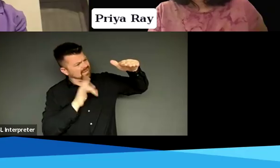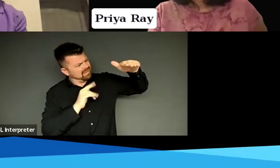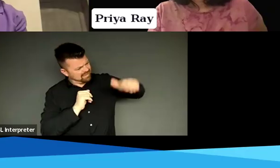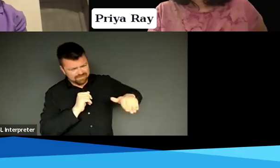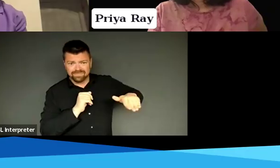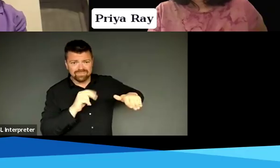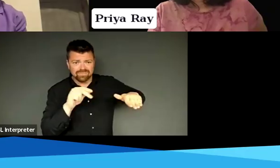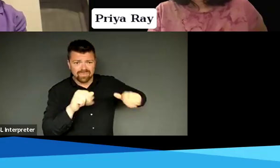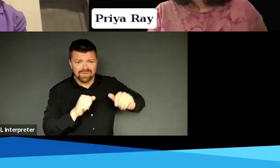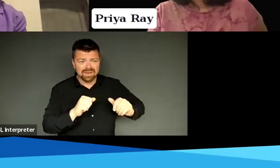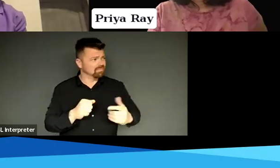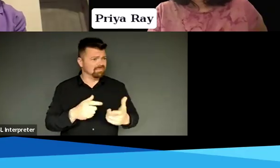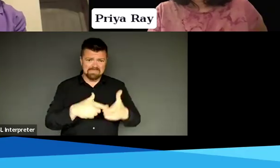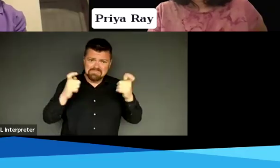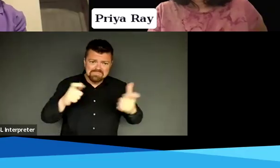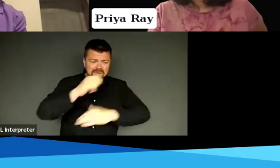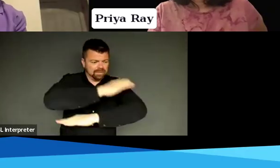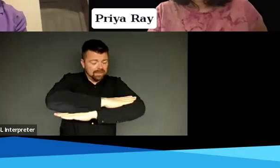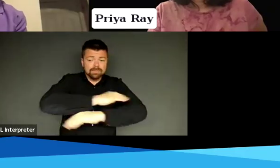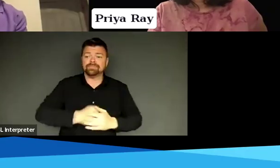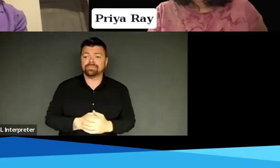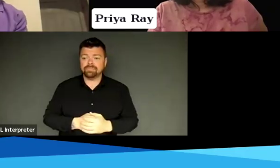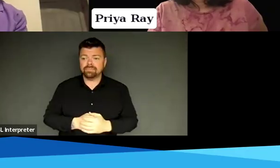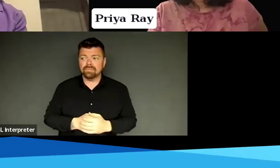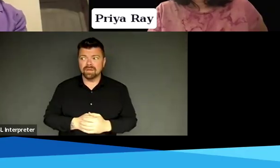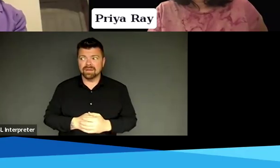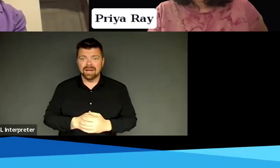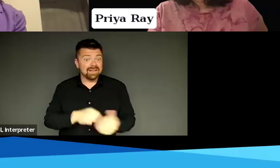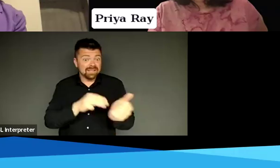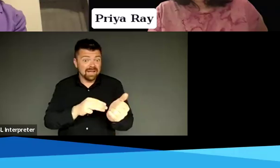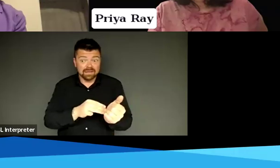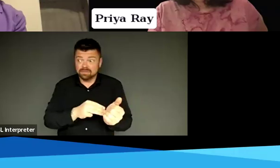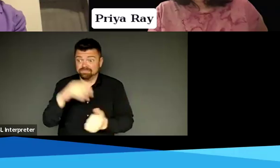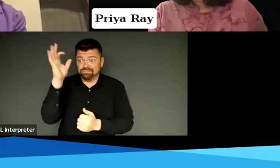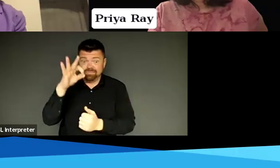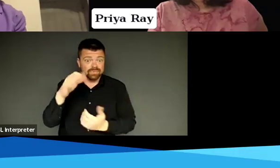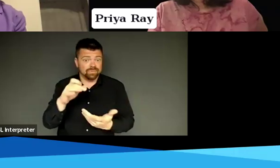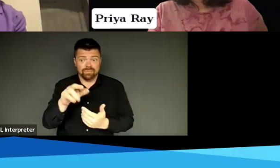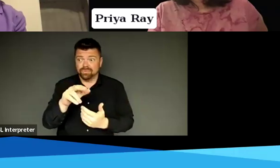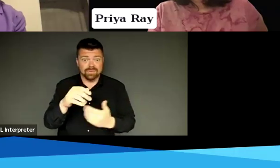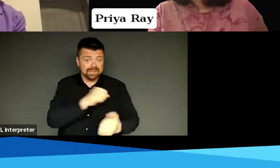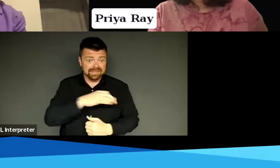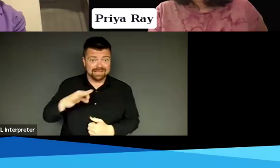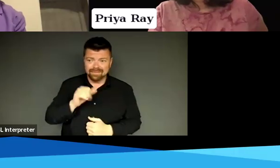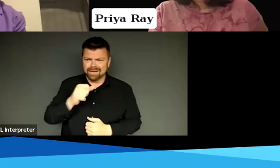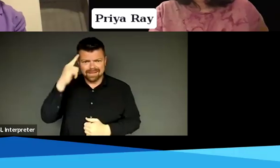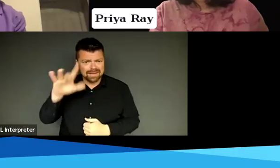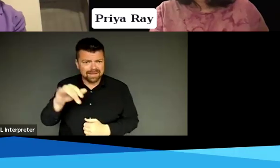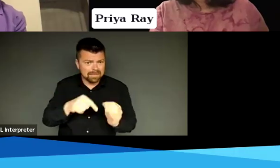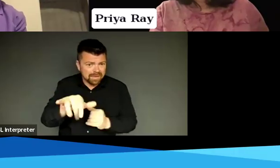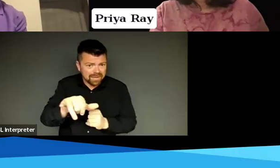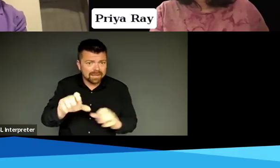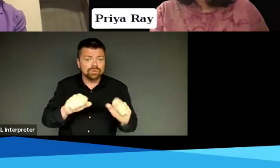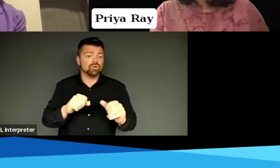in somebody's practice, they don't even stop to think about that. Right. So I'm glad, Priya, you got a table at